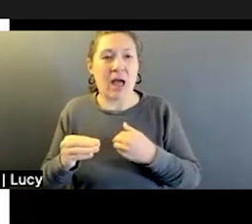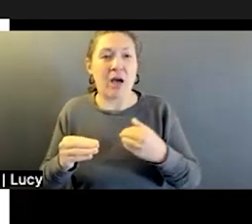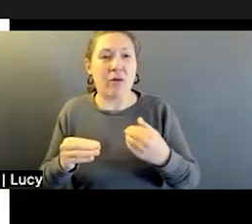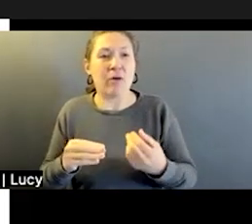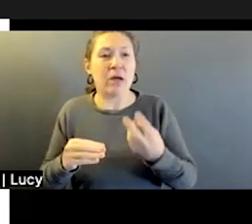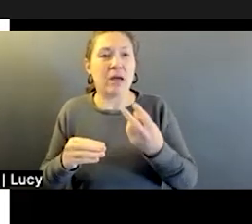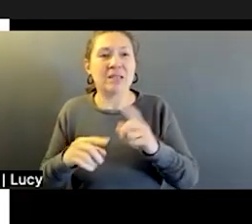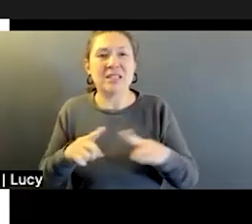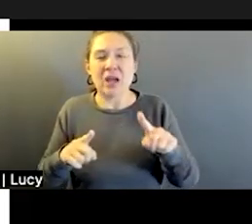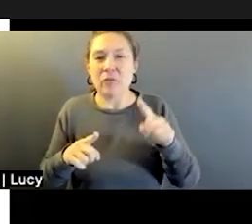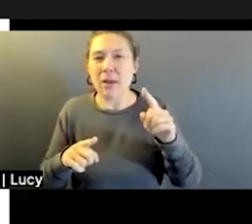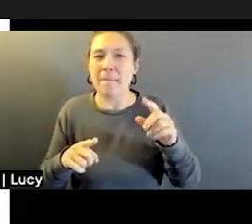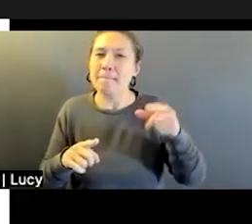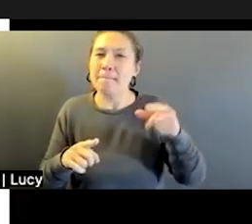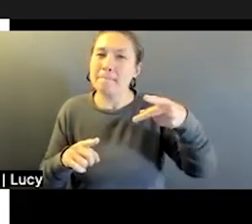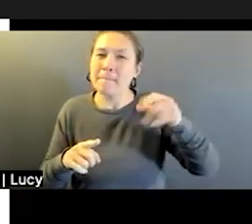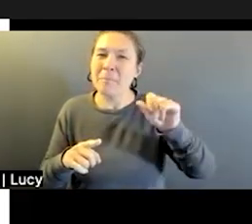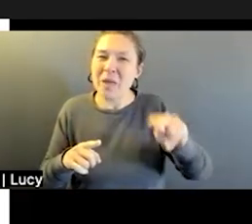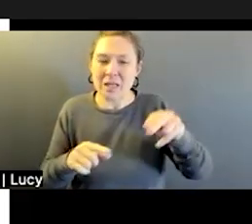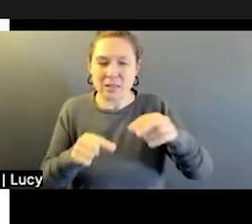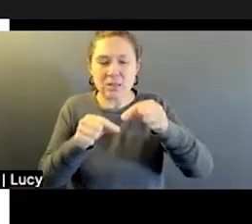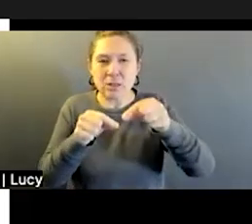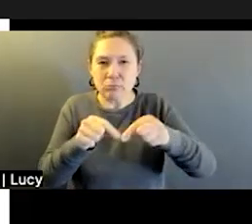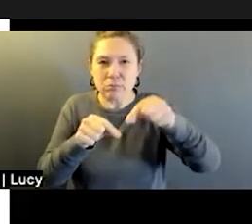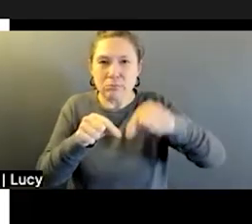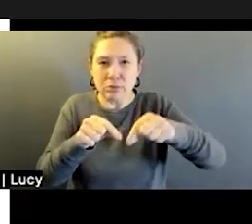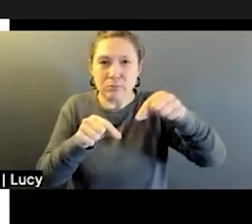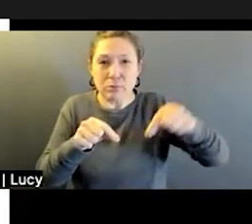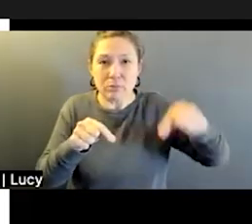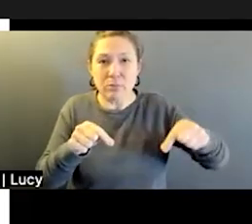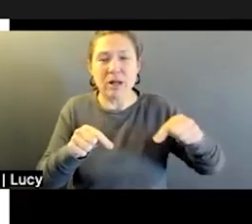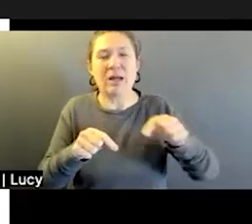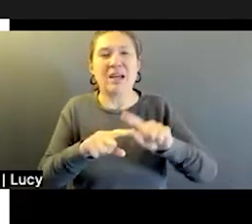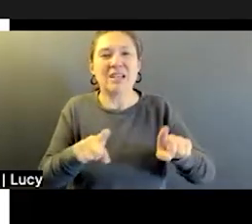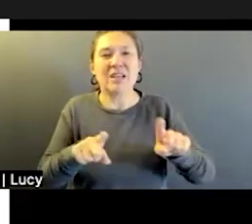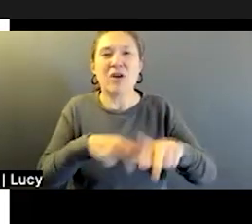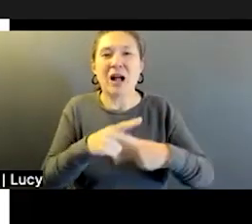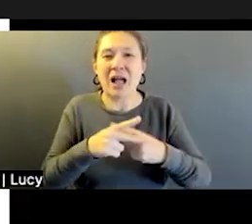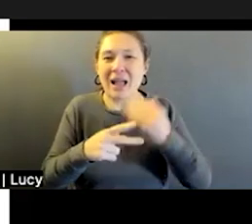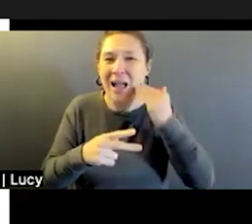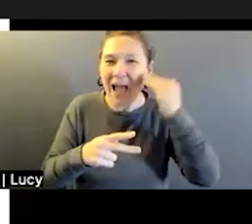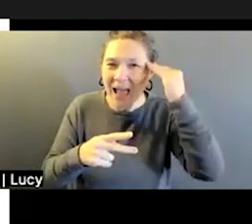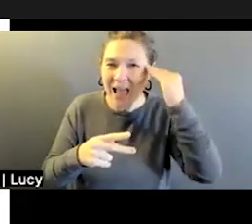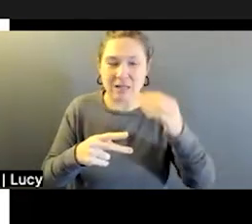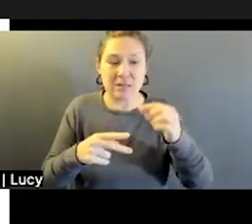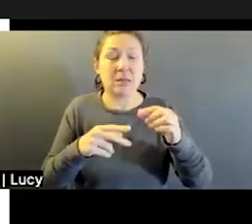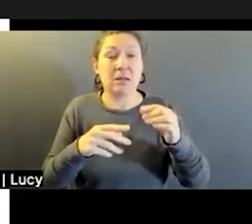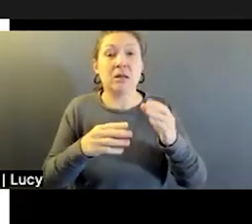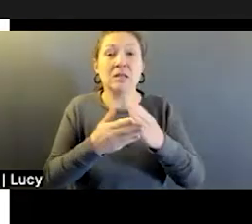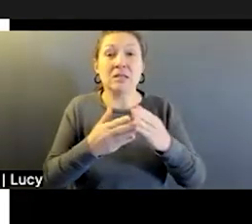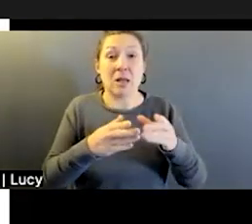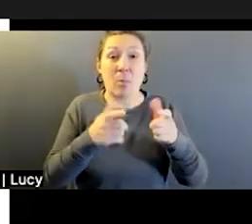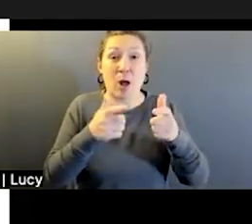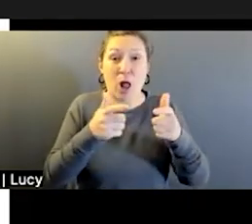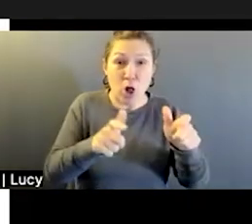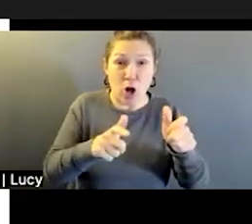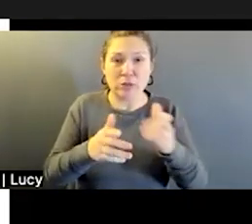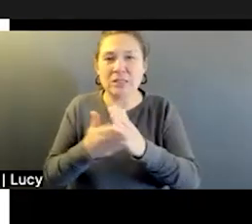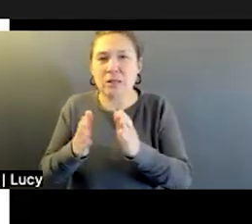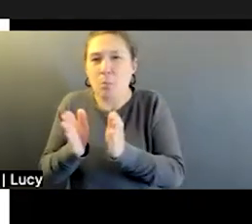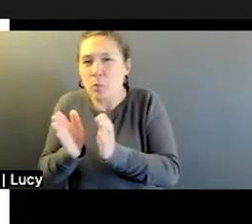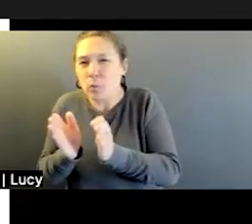heads. A set of large-headed pins and a set of small-headed pins. Here you'll